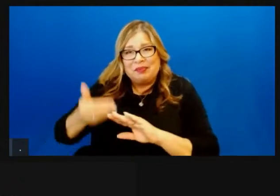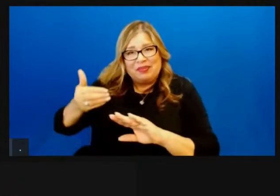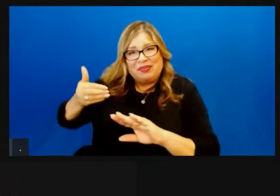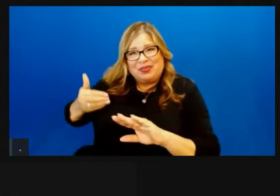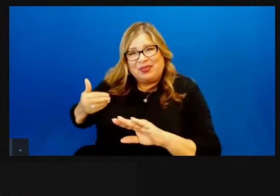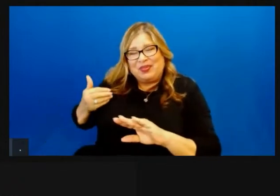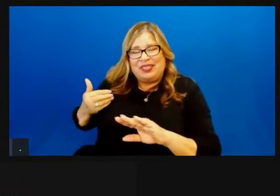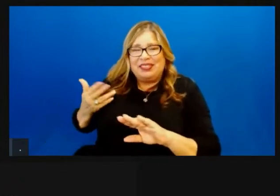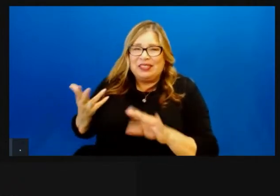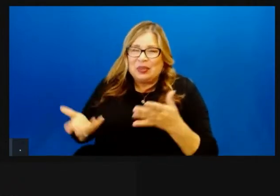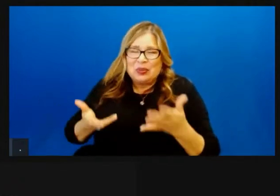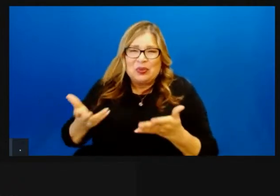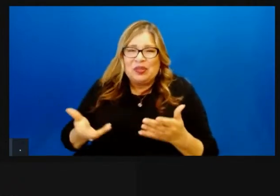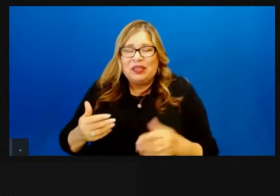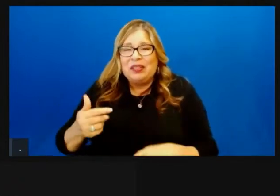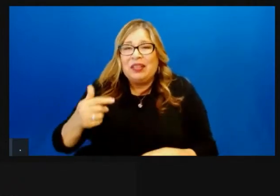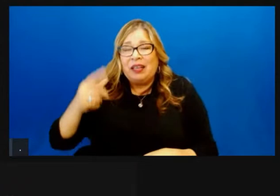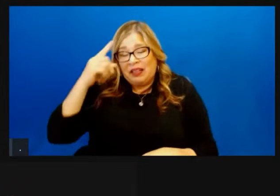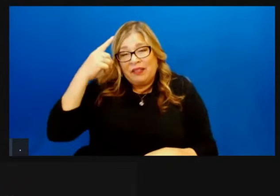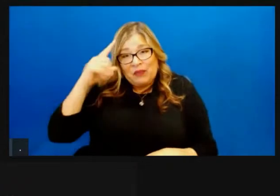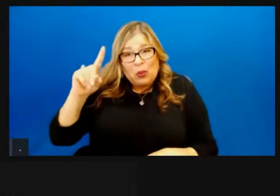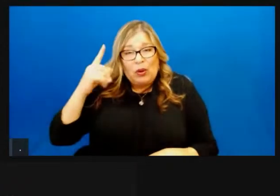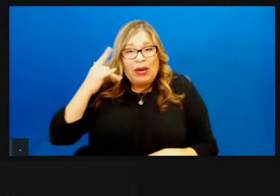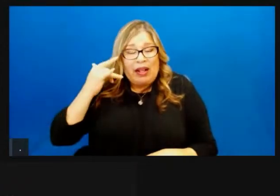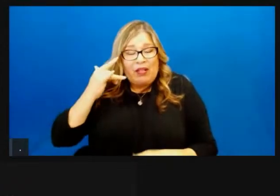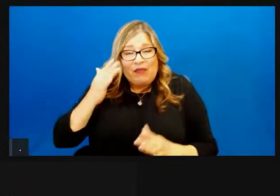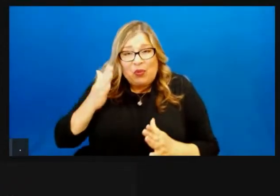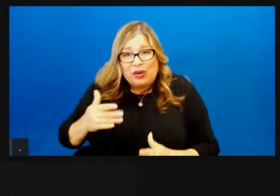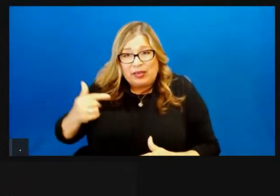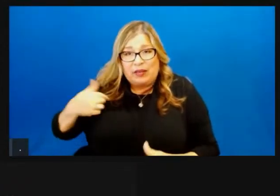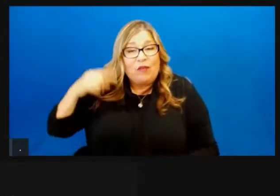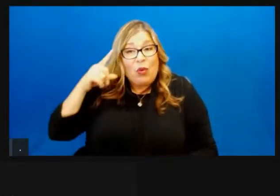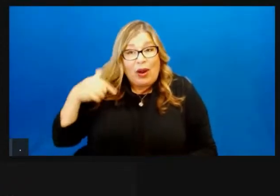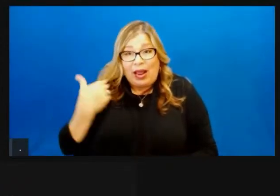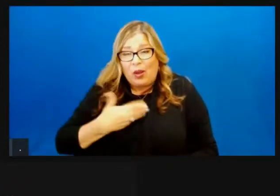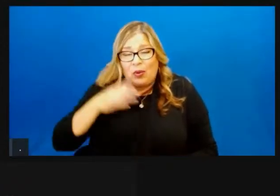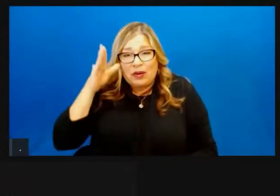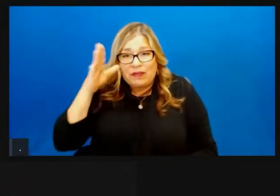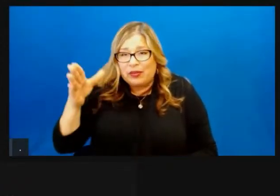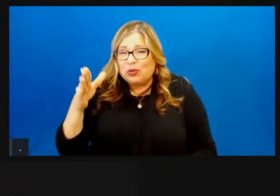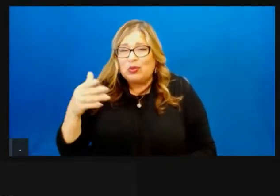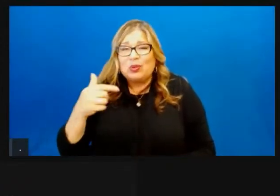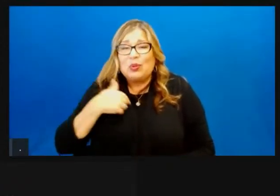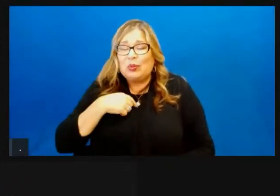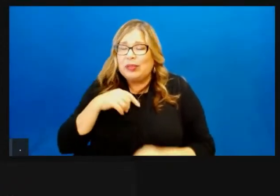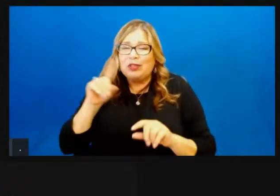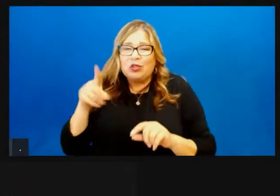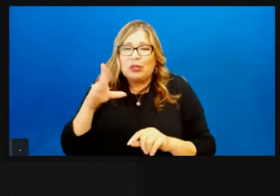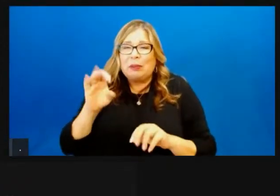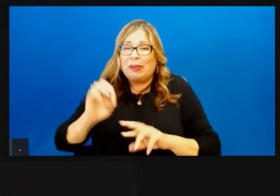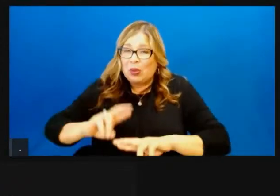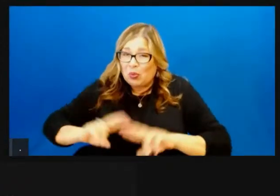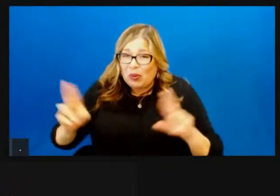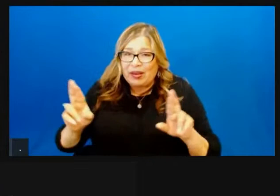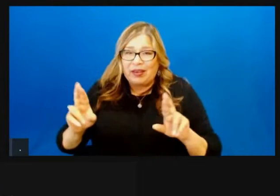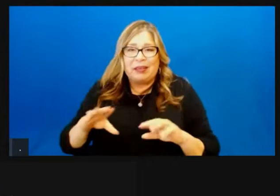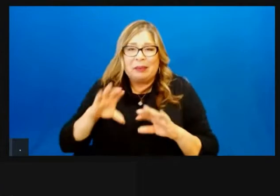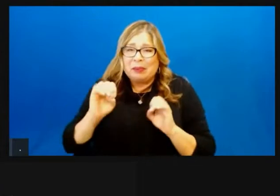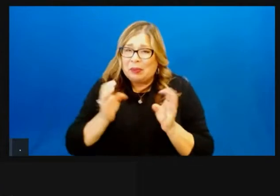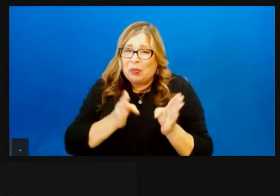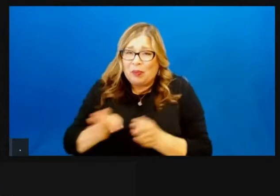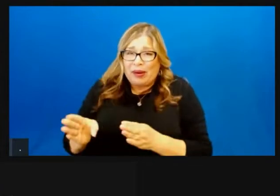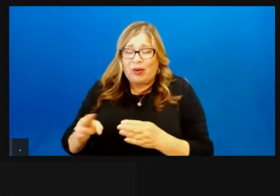for California and our future, it is about being ready and being prepared, learning from what we've done, learning